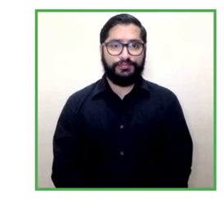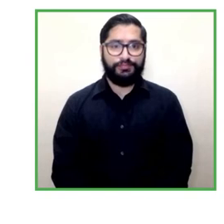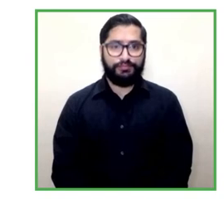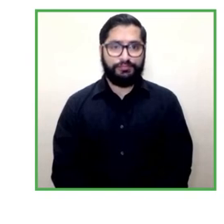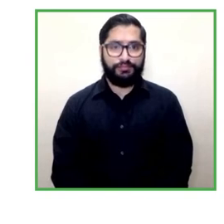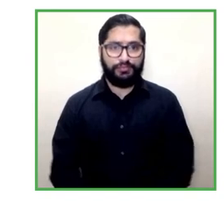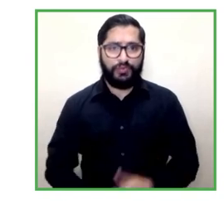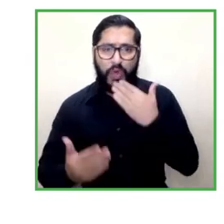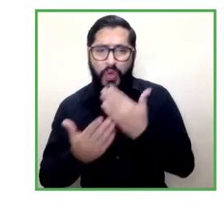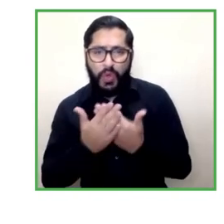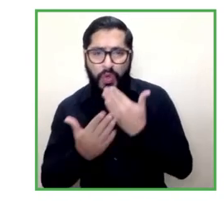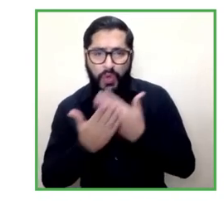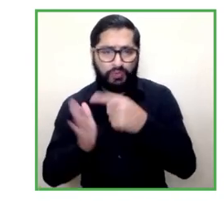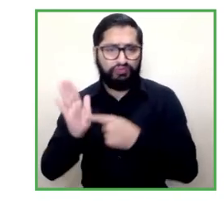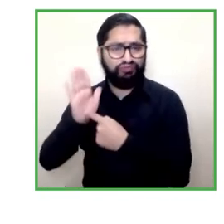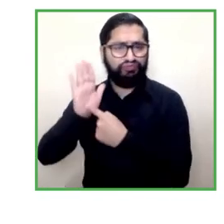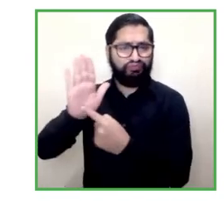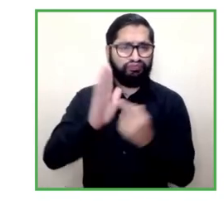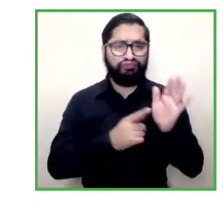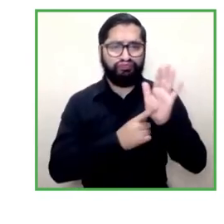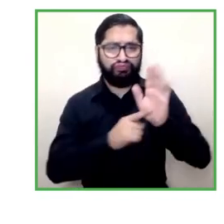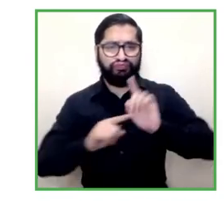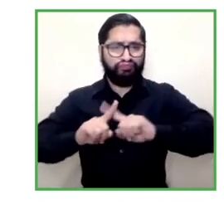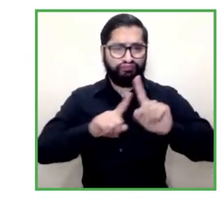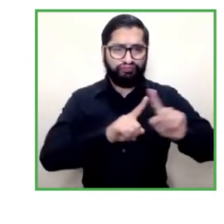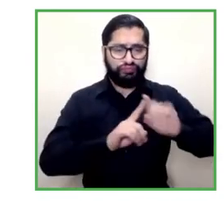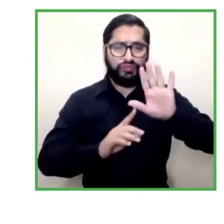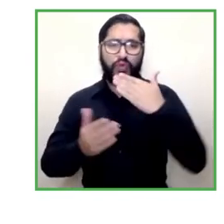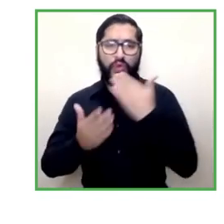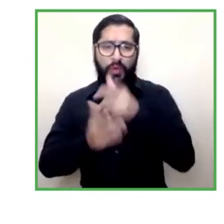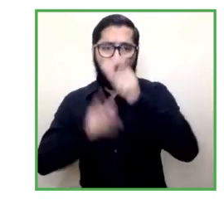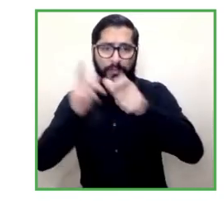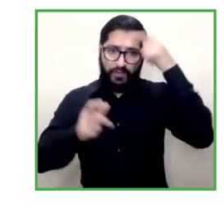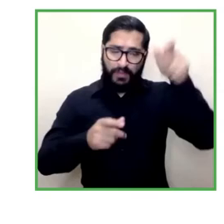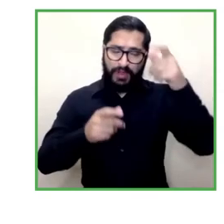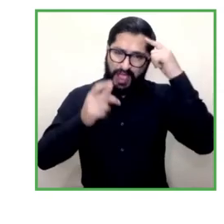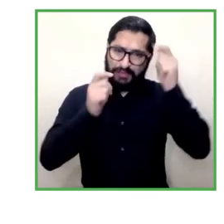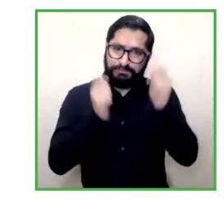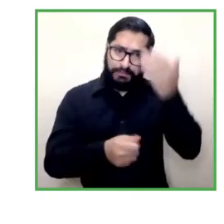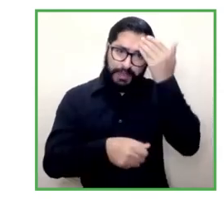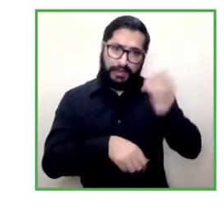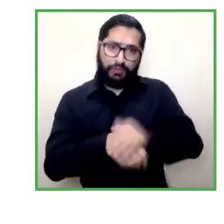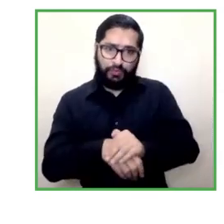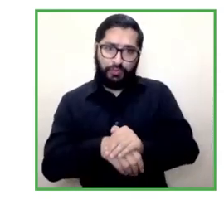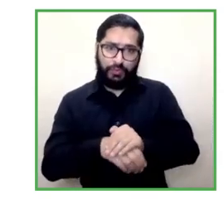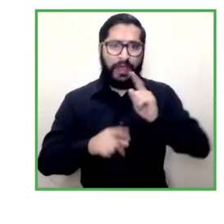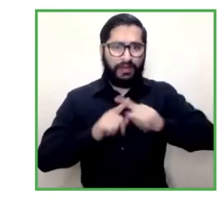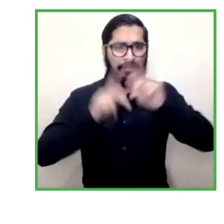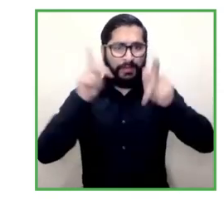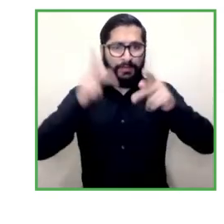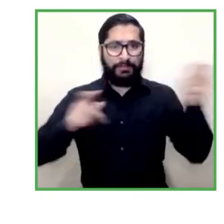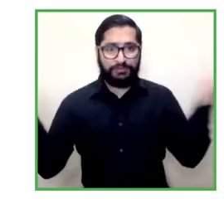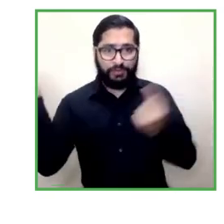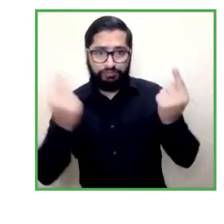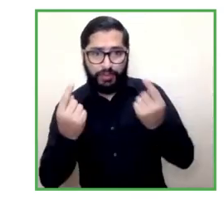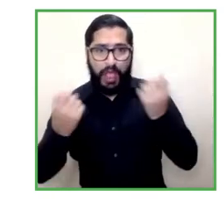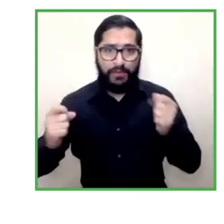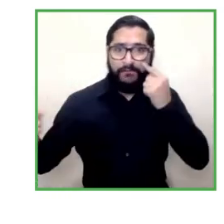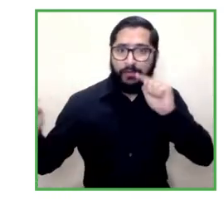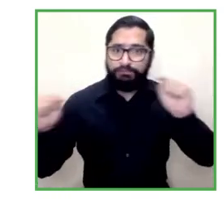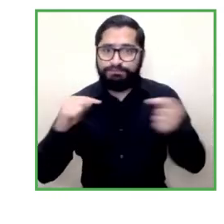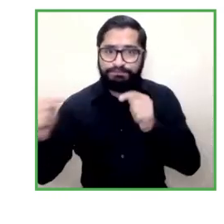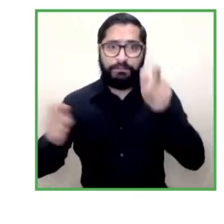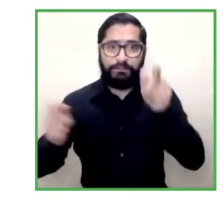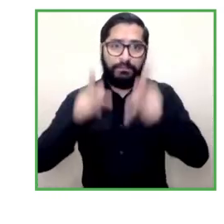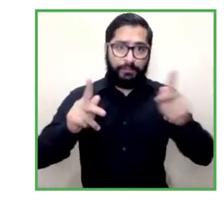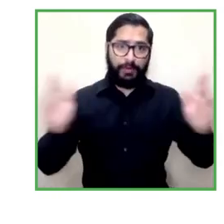Great presentations. Thank you so much for all the experts that are participating. Now we're going to have a dialogue with those